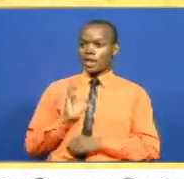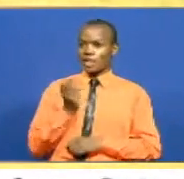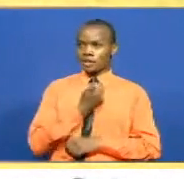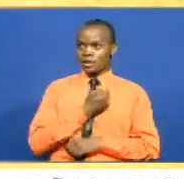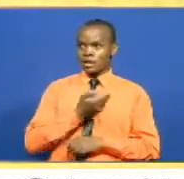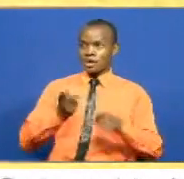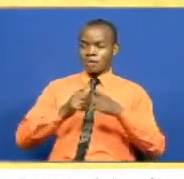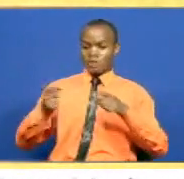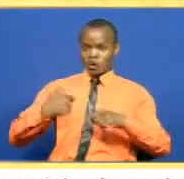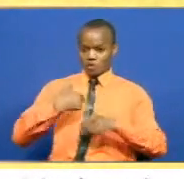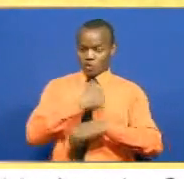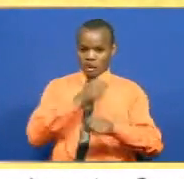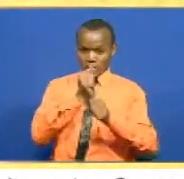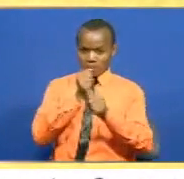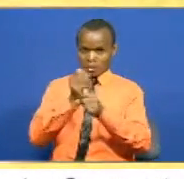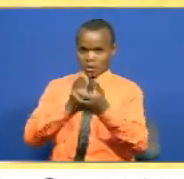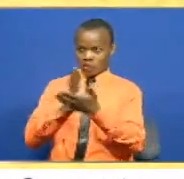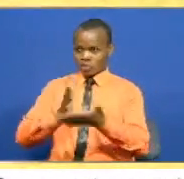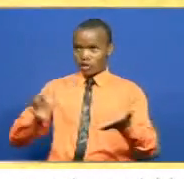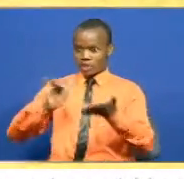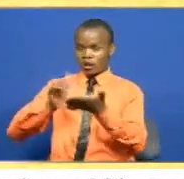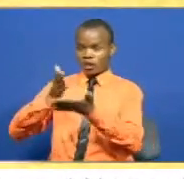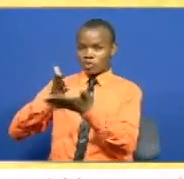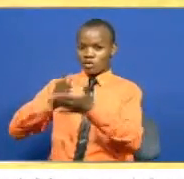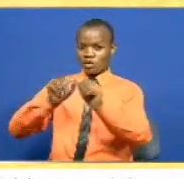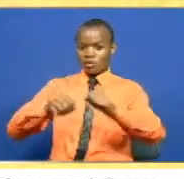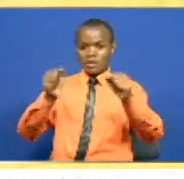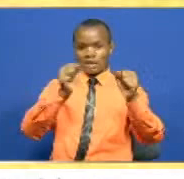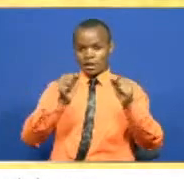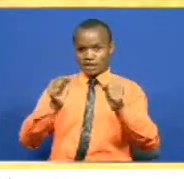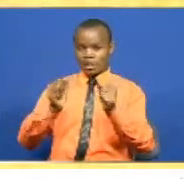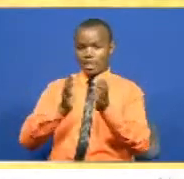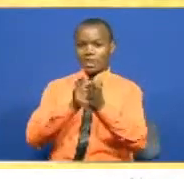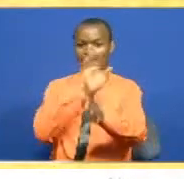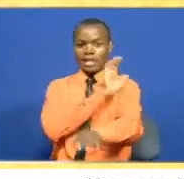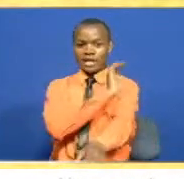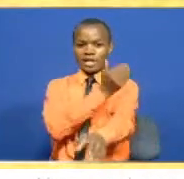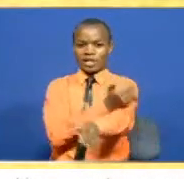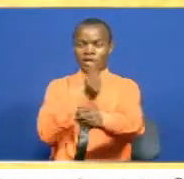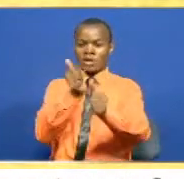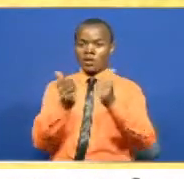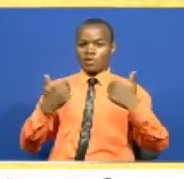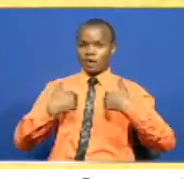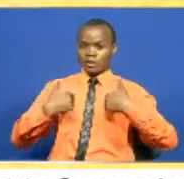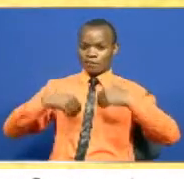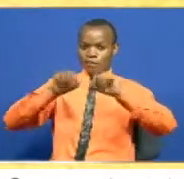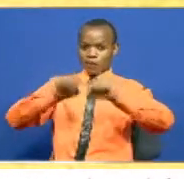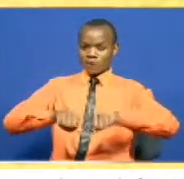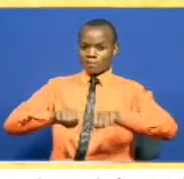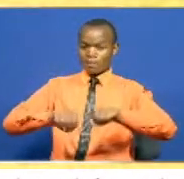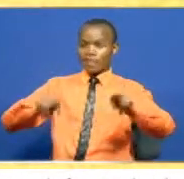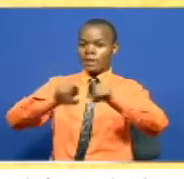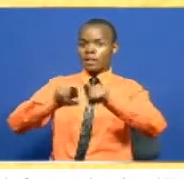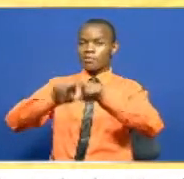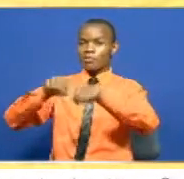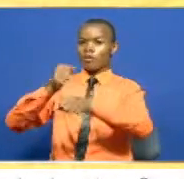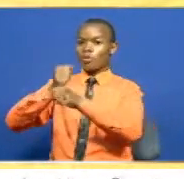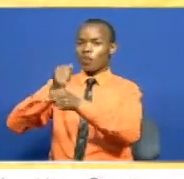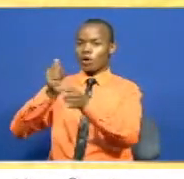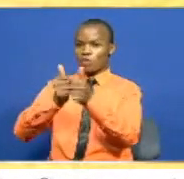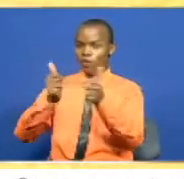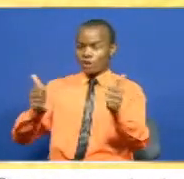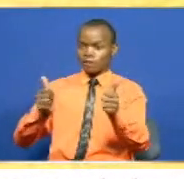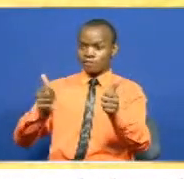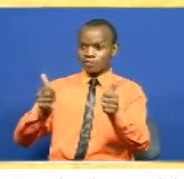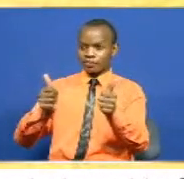are making sure that they are gaining the strength and the energy they're supposed to have for them to be able to perform